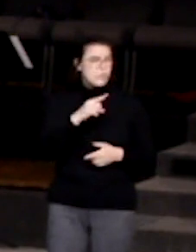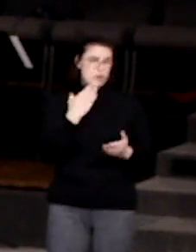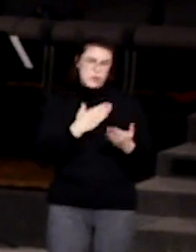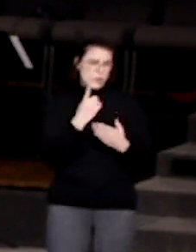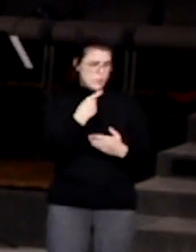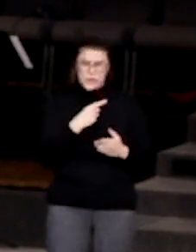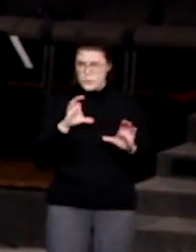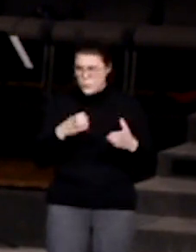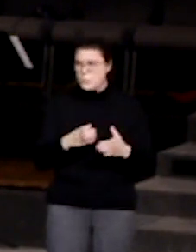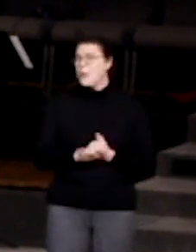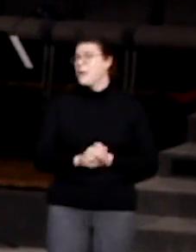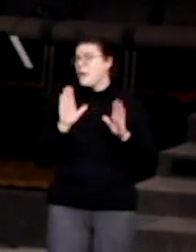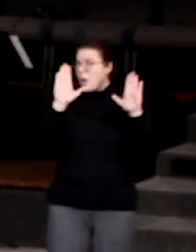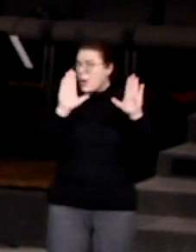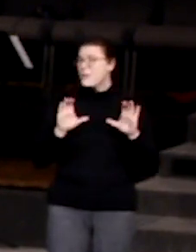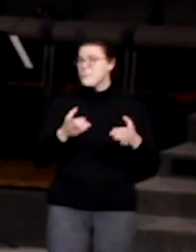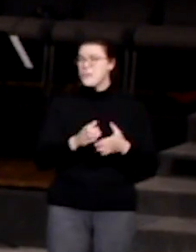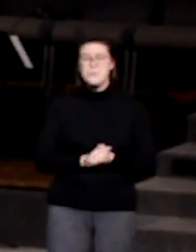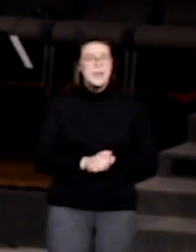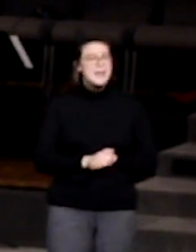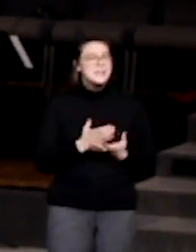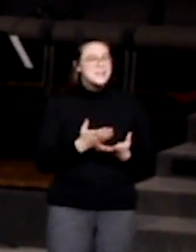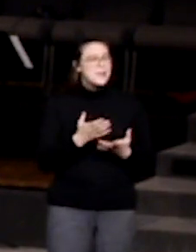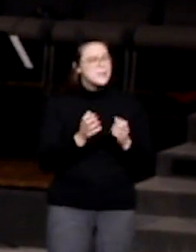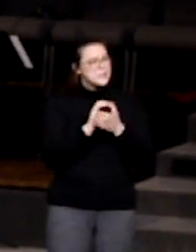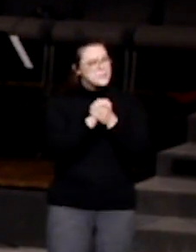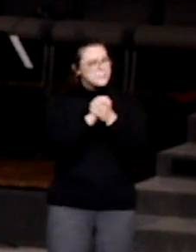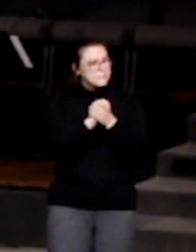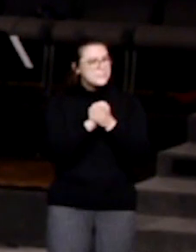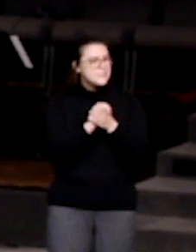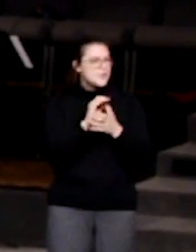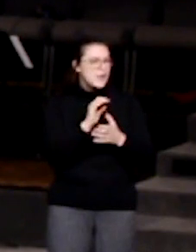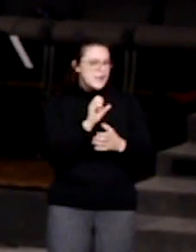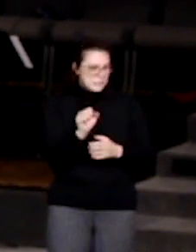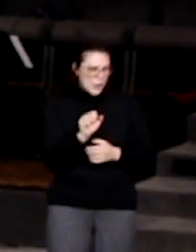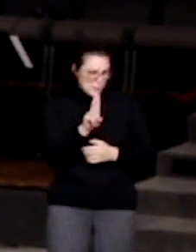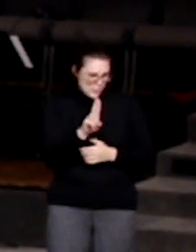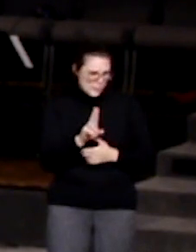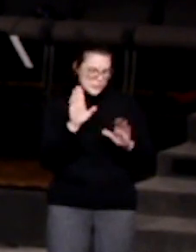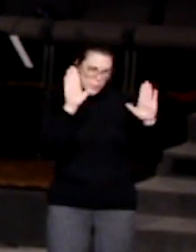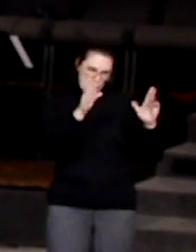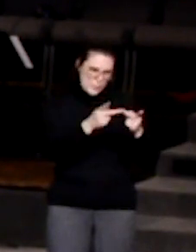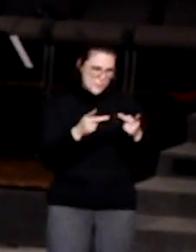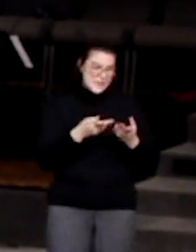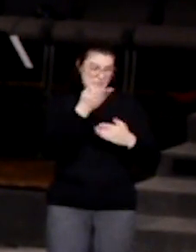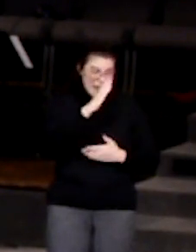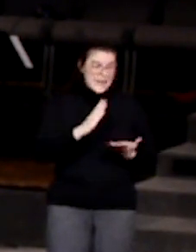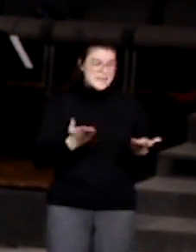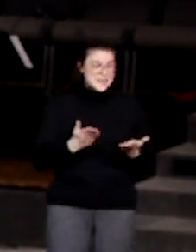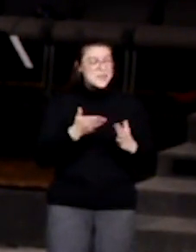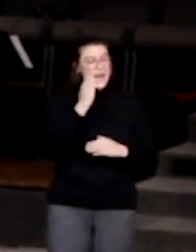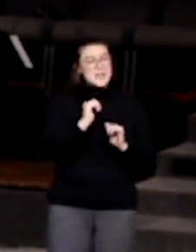know. You are in a great place, and I just want to give kudos to Spring Arbor University this morning. It is a great place. God is here, and God is